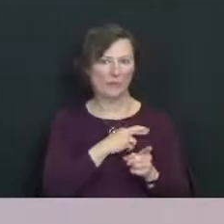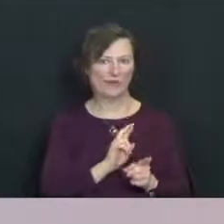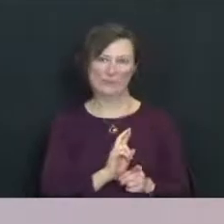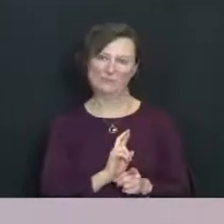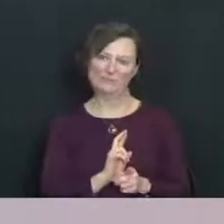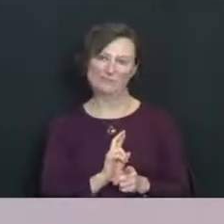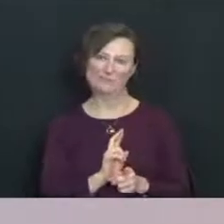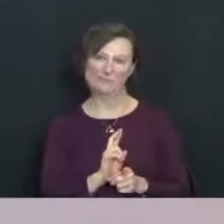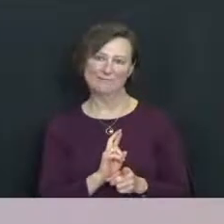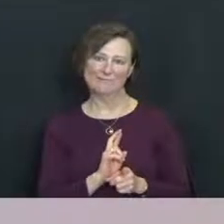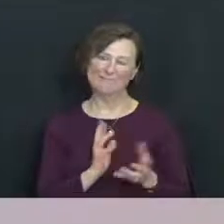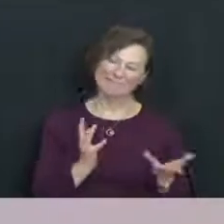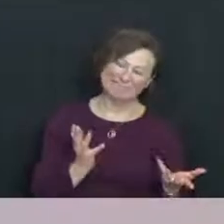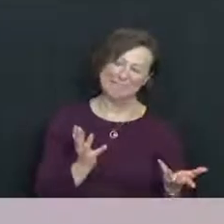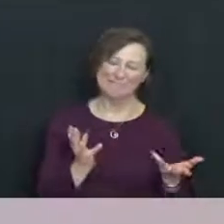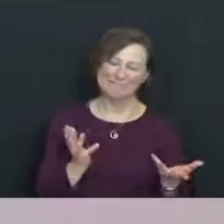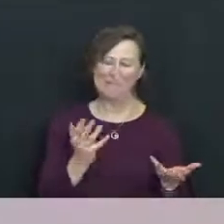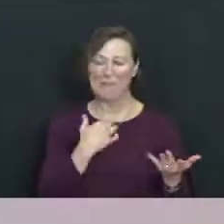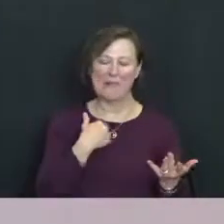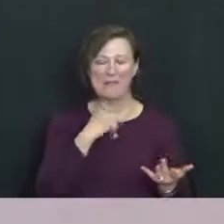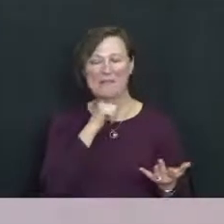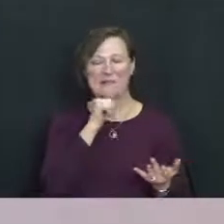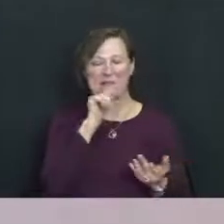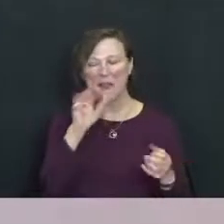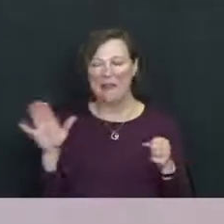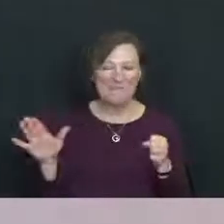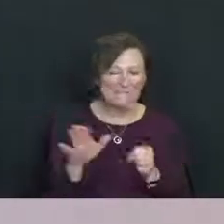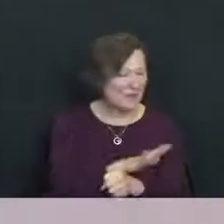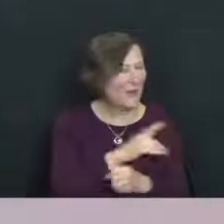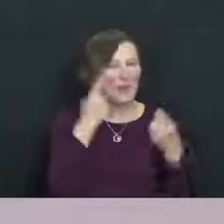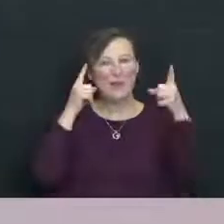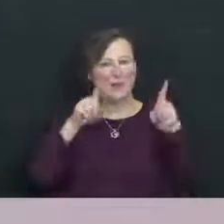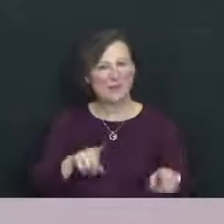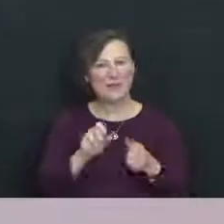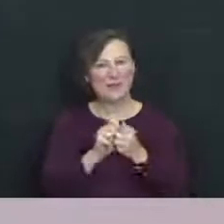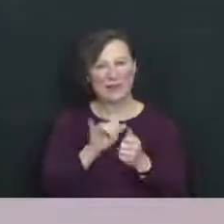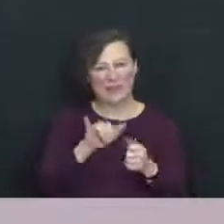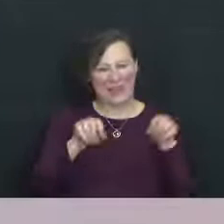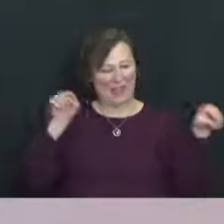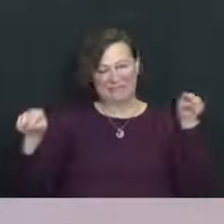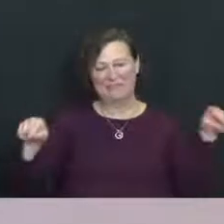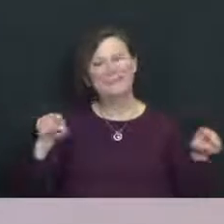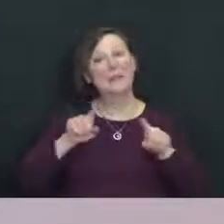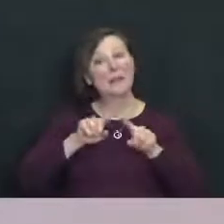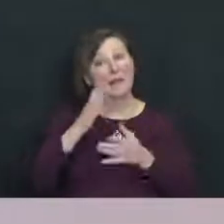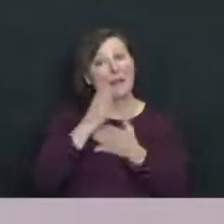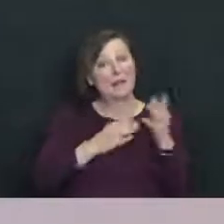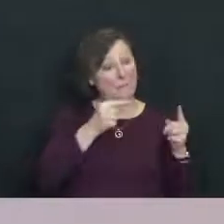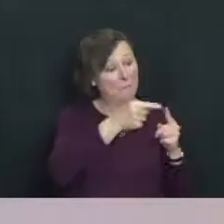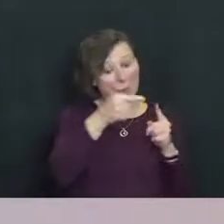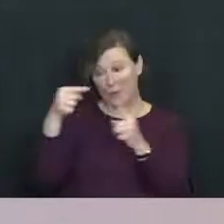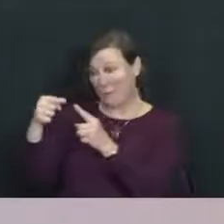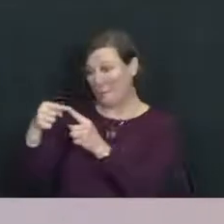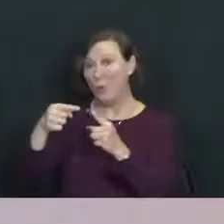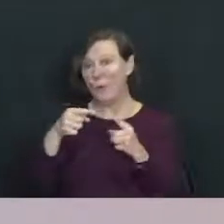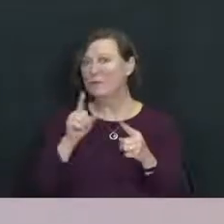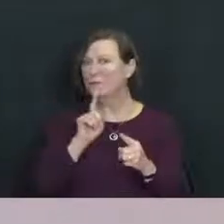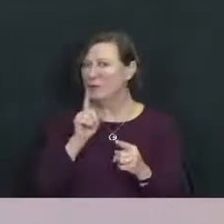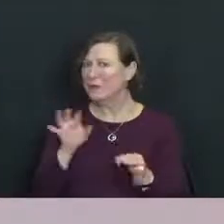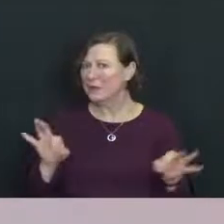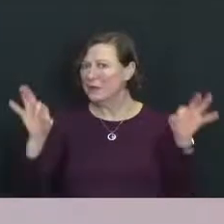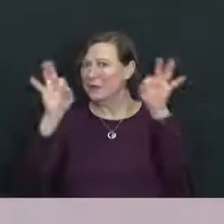I might not completely agree with this characterization of spirituality and religion, but there's some points in there that are really worth taking